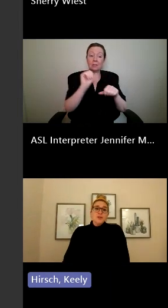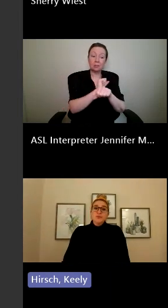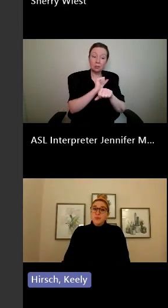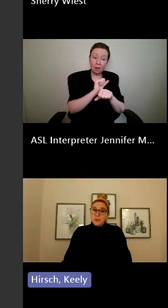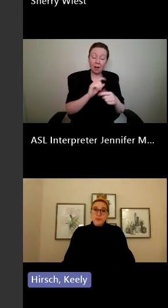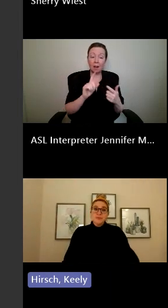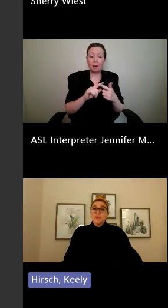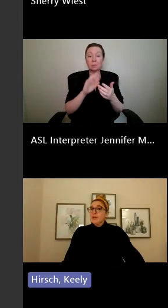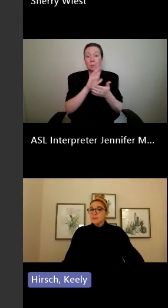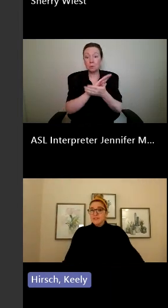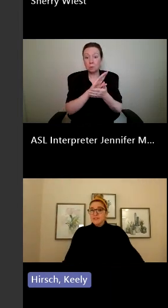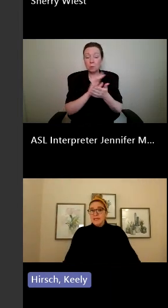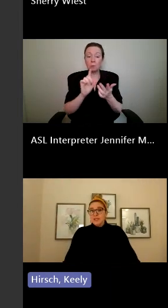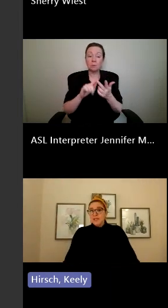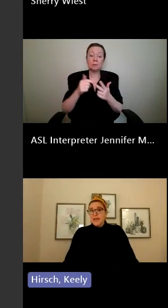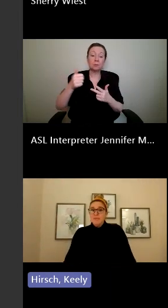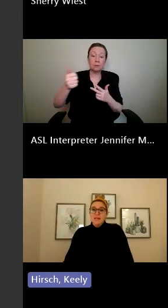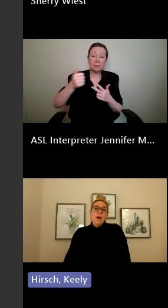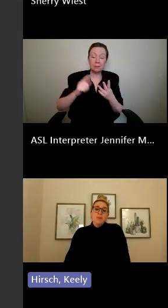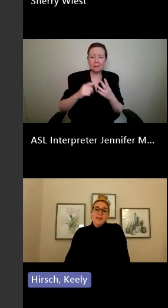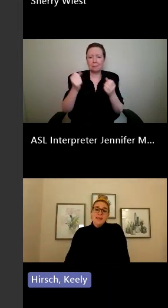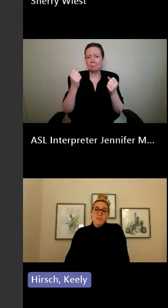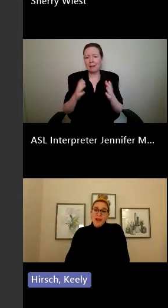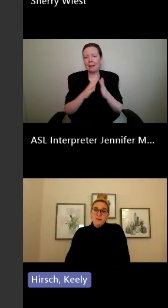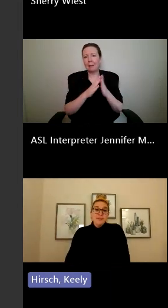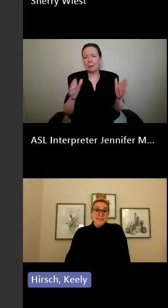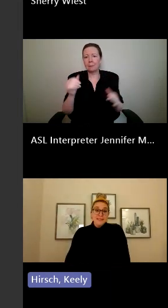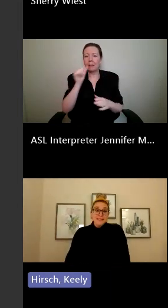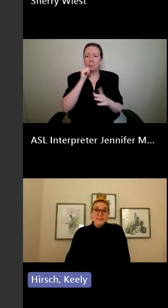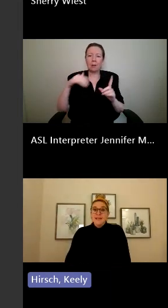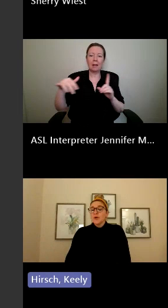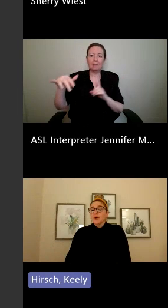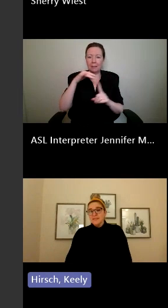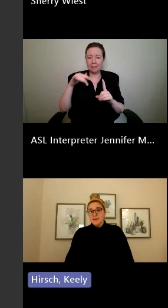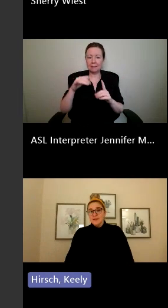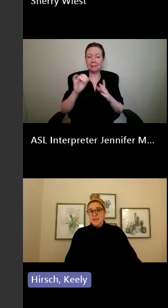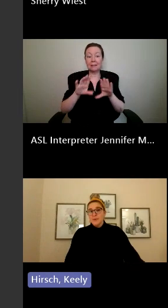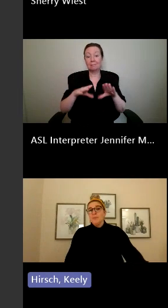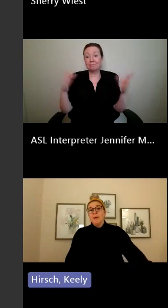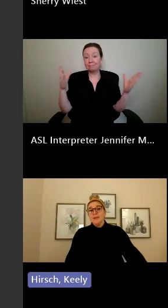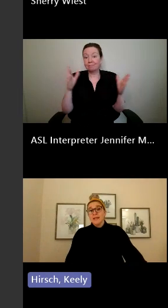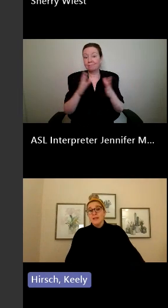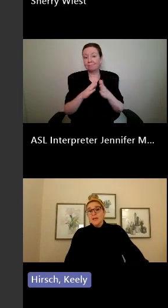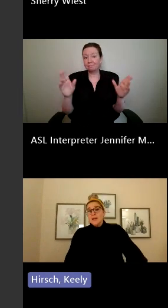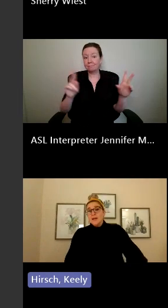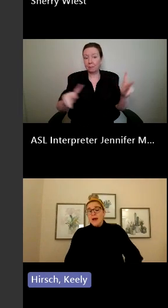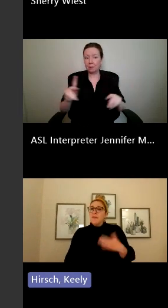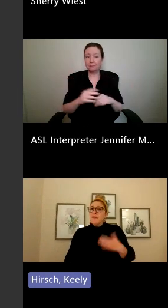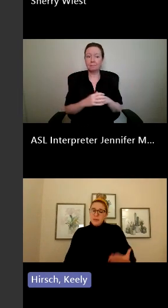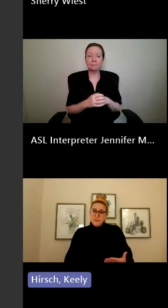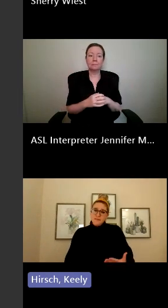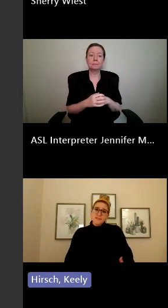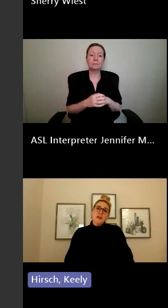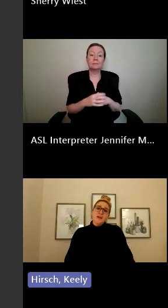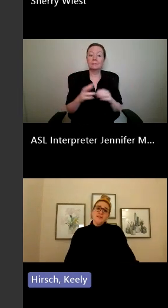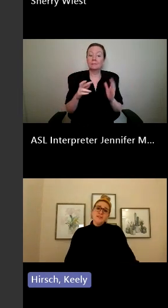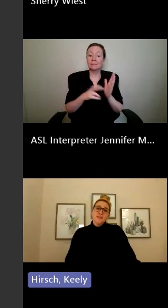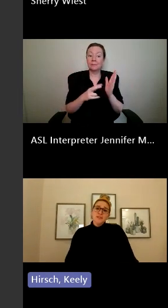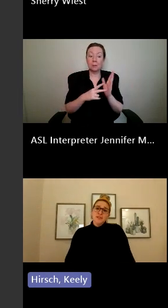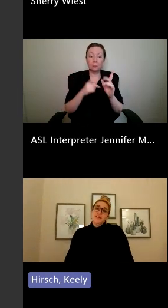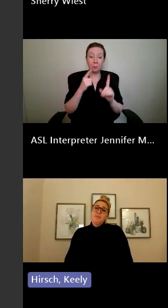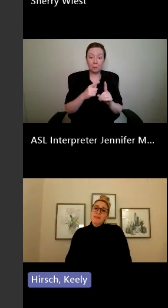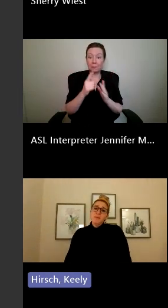employment, schools, transportation, and many public and private places that are open to the general public. And the purpose of this law